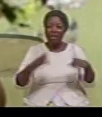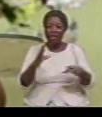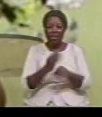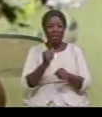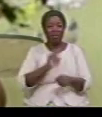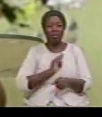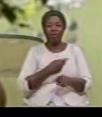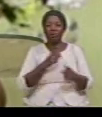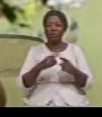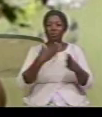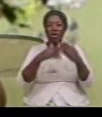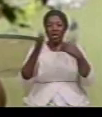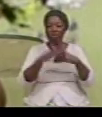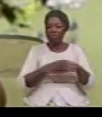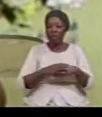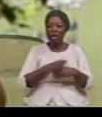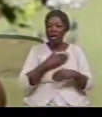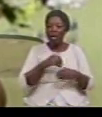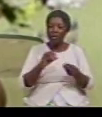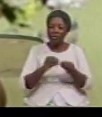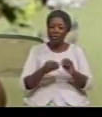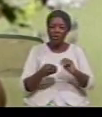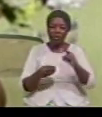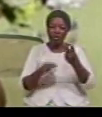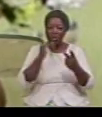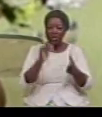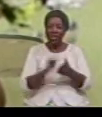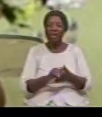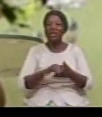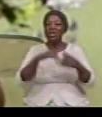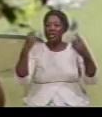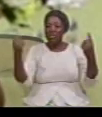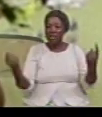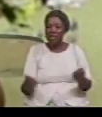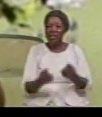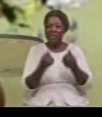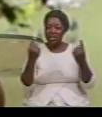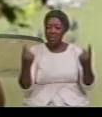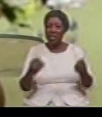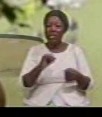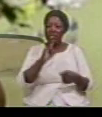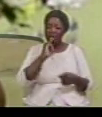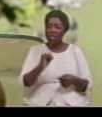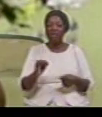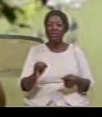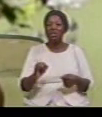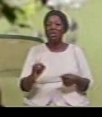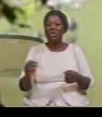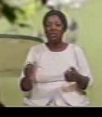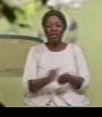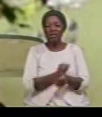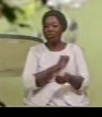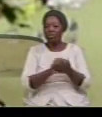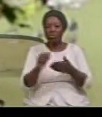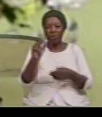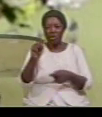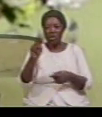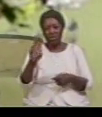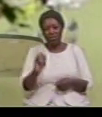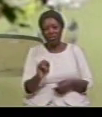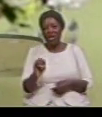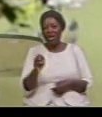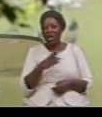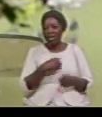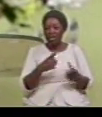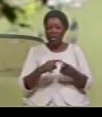15. Number two, thin white scales or scars on the body like layers of snow. That